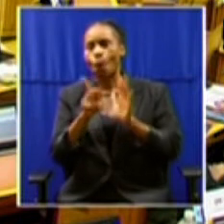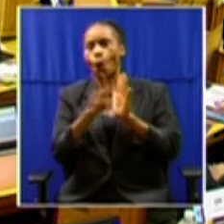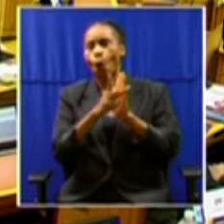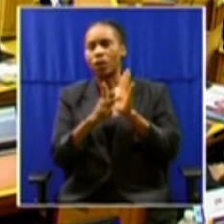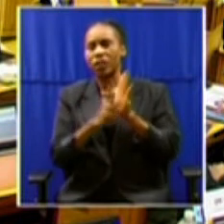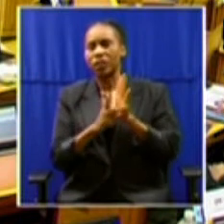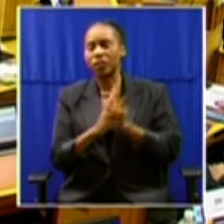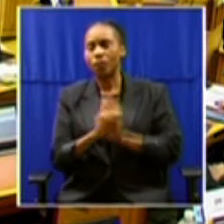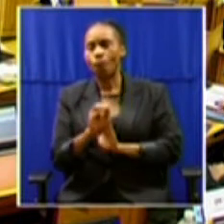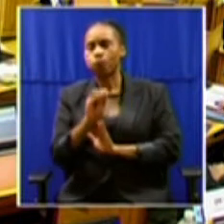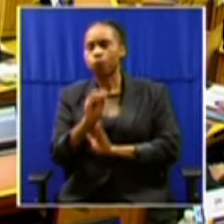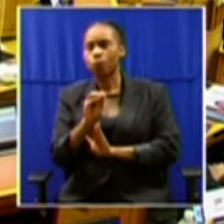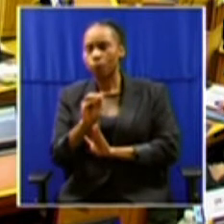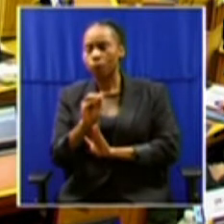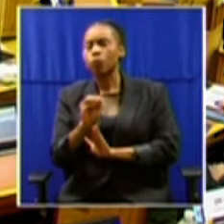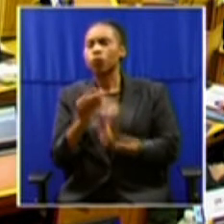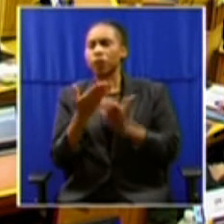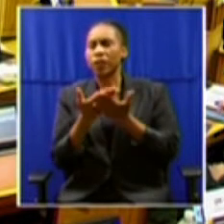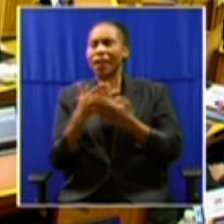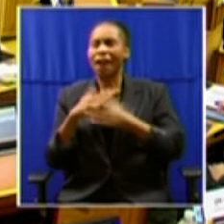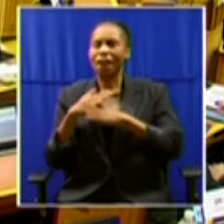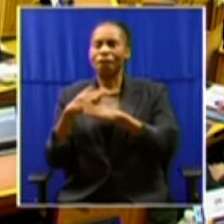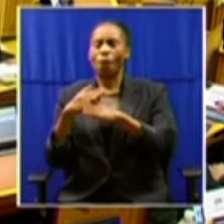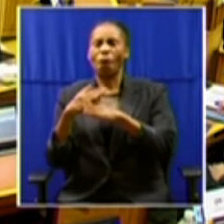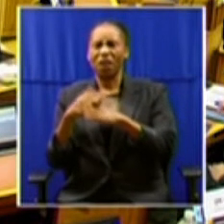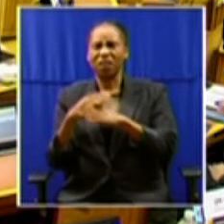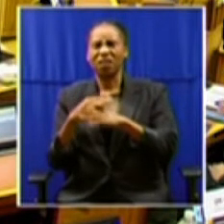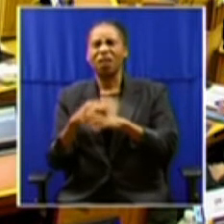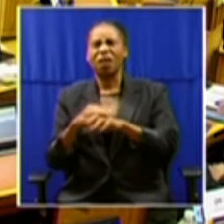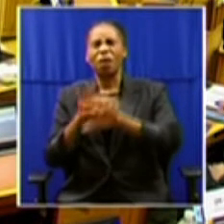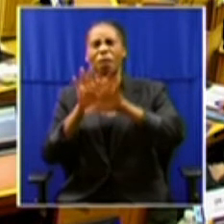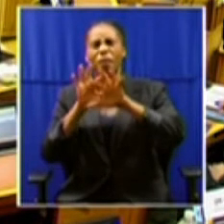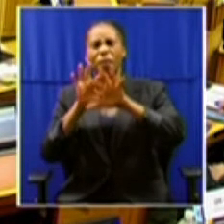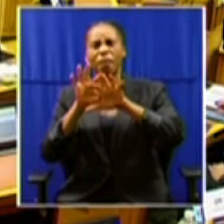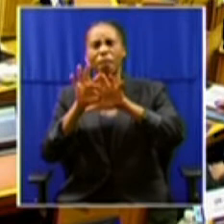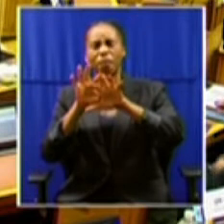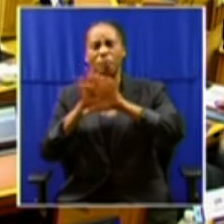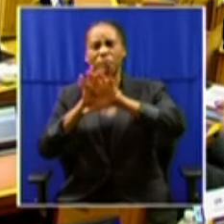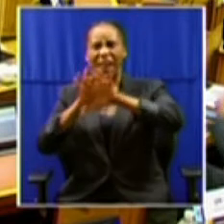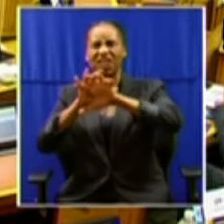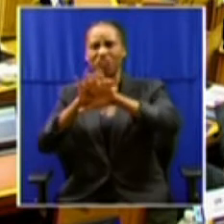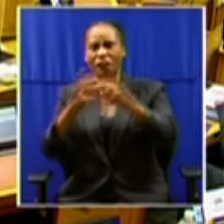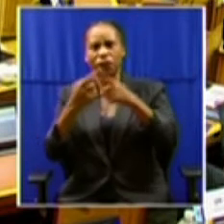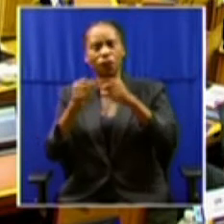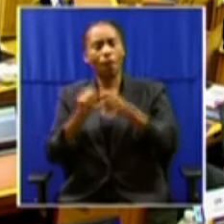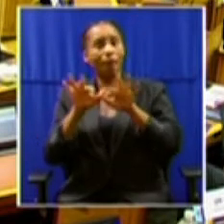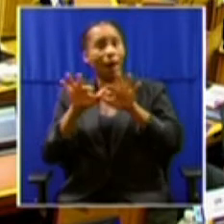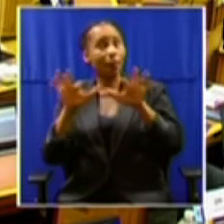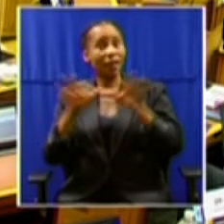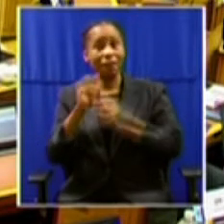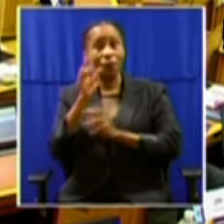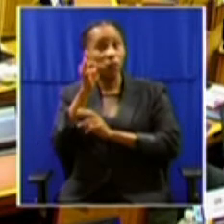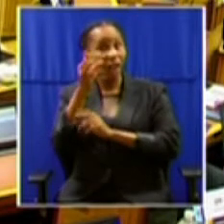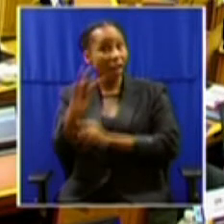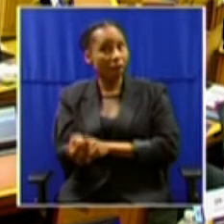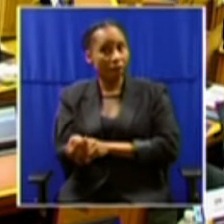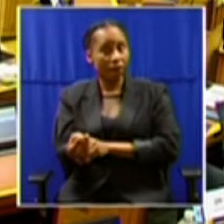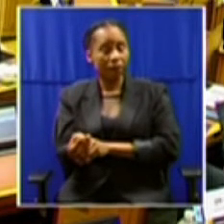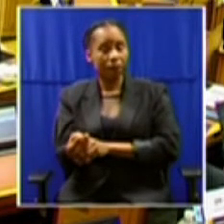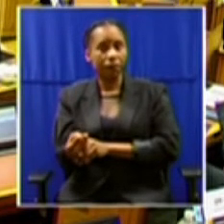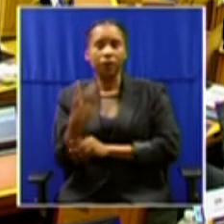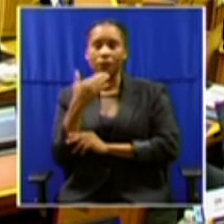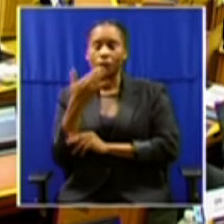to avoid unnecessary public pressure in future? Thank you, Honorable Chair. Thank